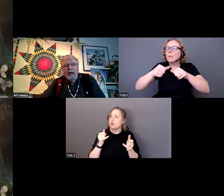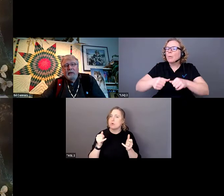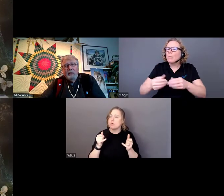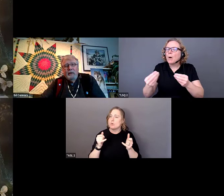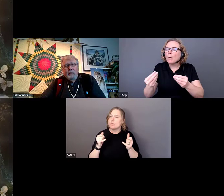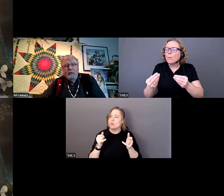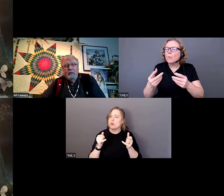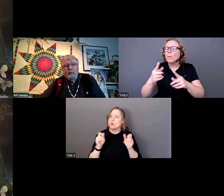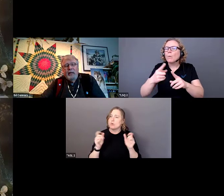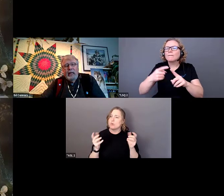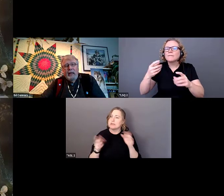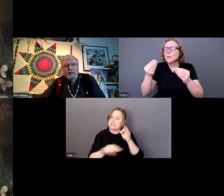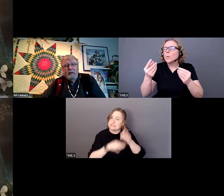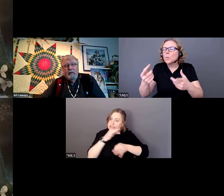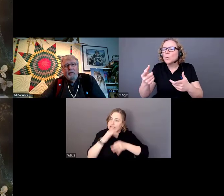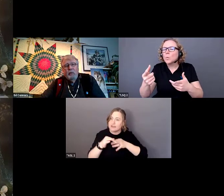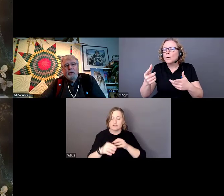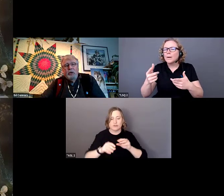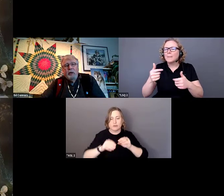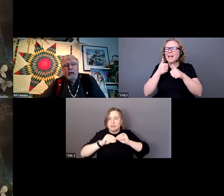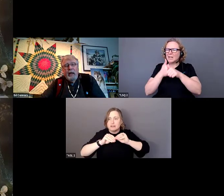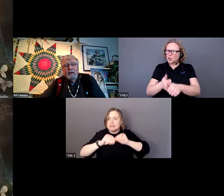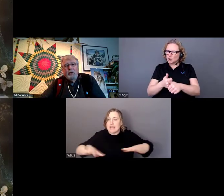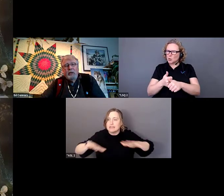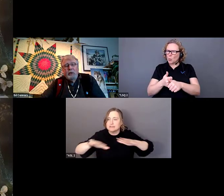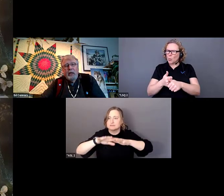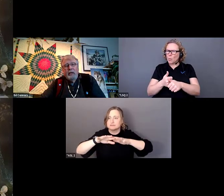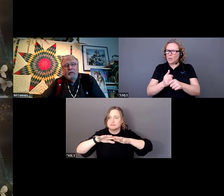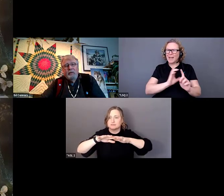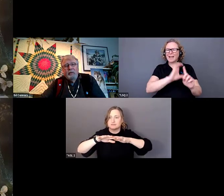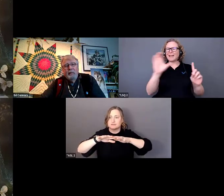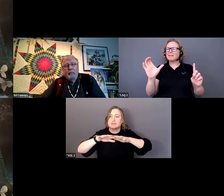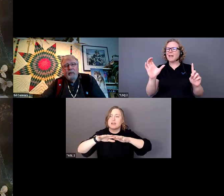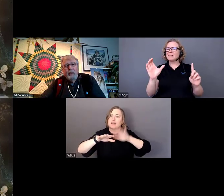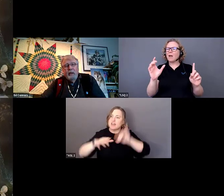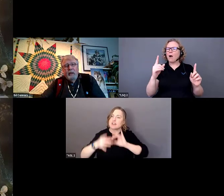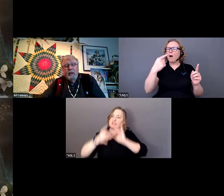but rather from the lands which actually